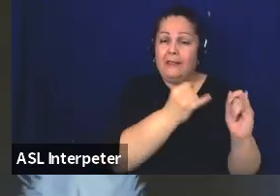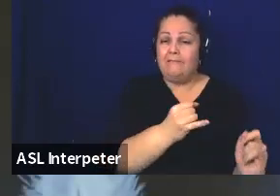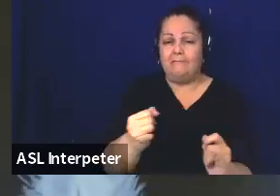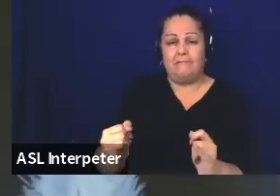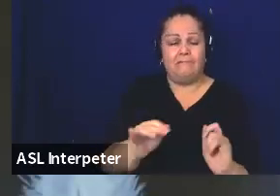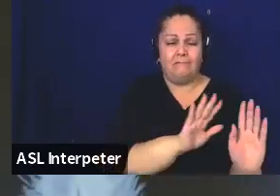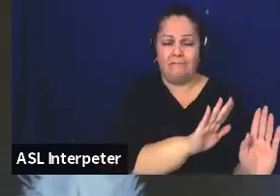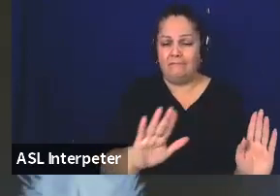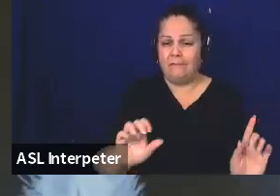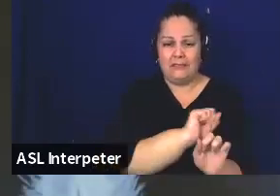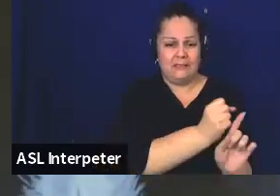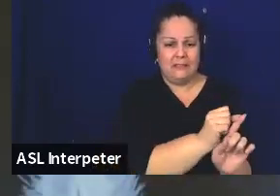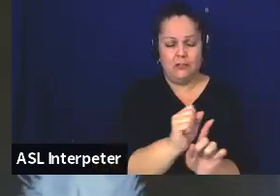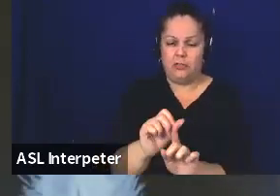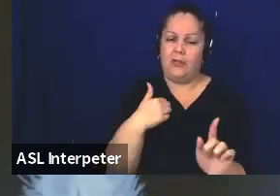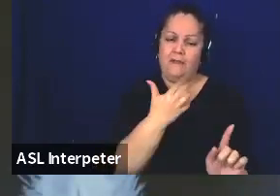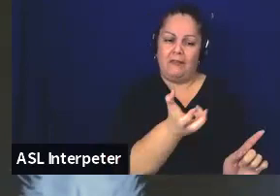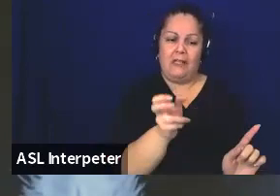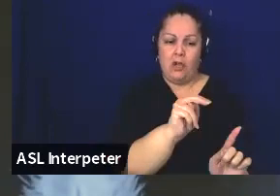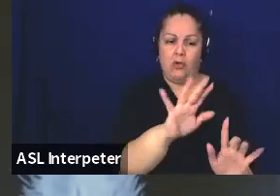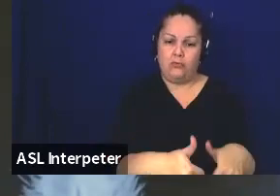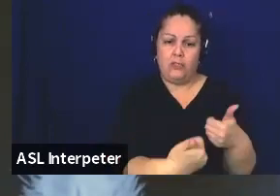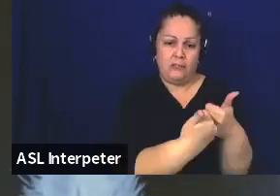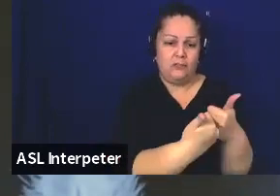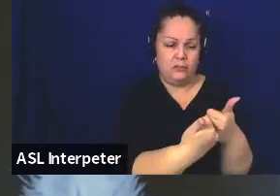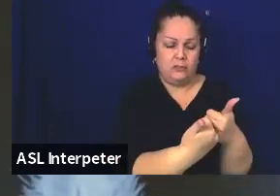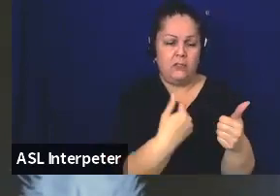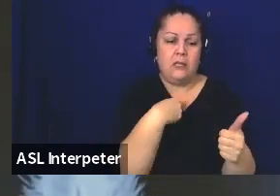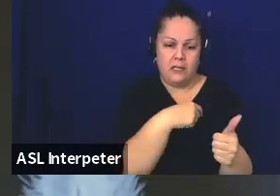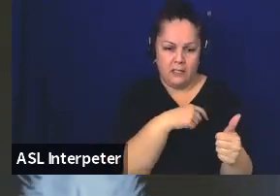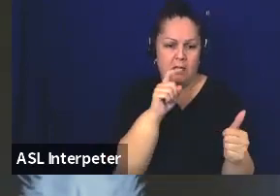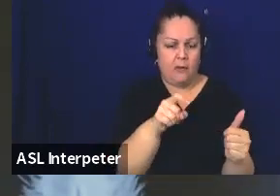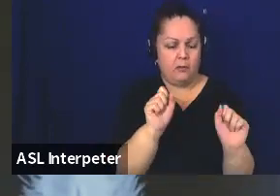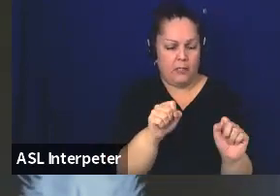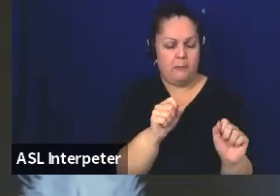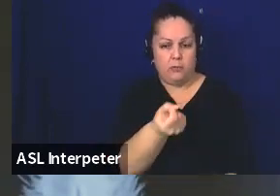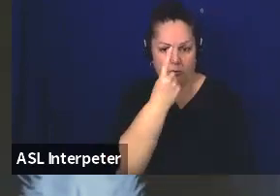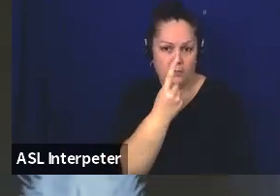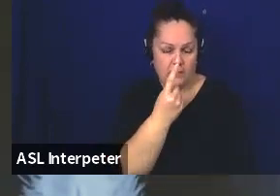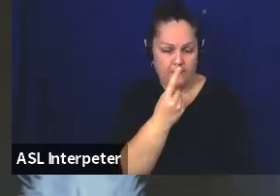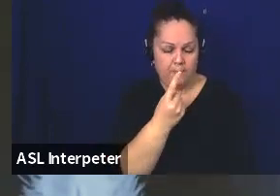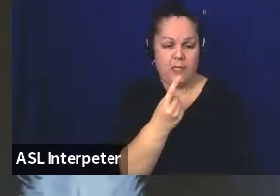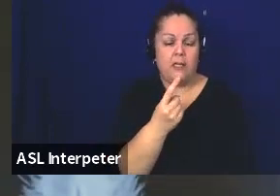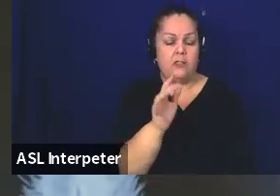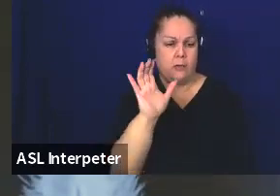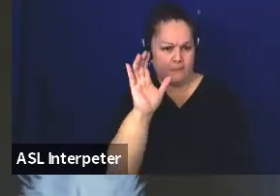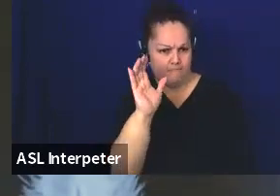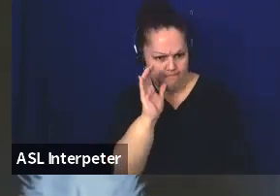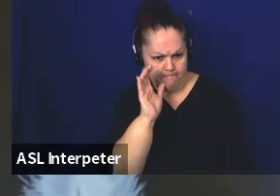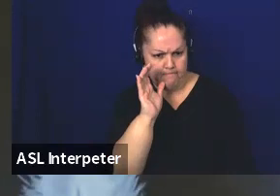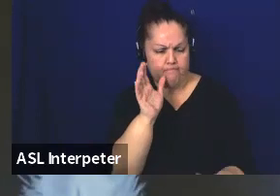trafficking situation is going to have its own unique challenges that we need to be able to understand. So active listening